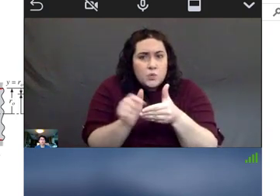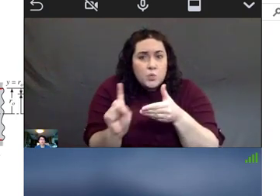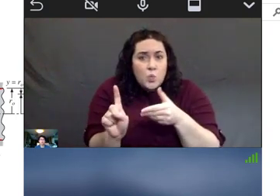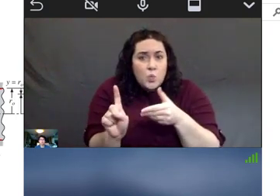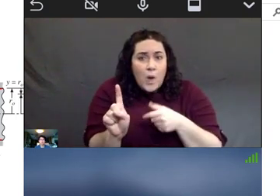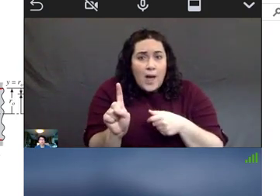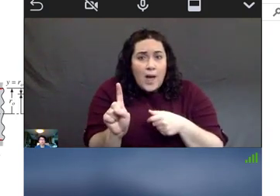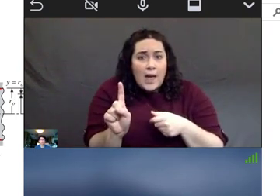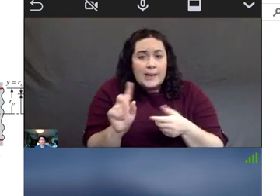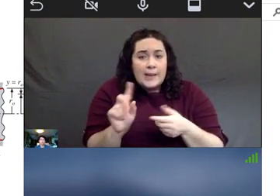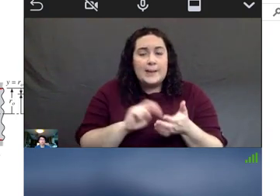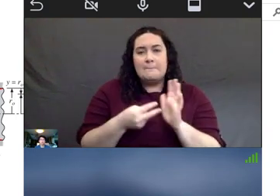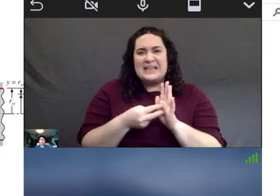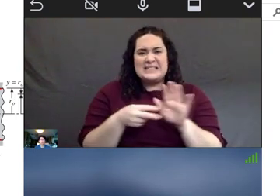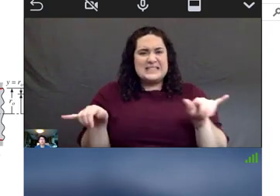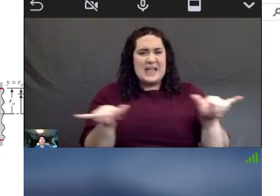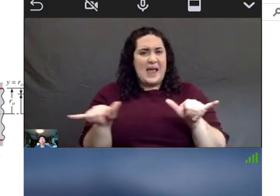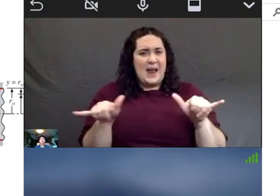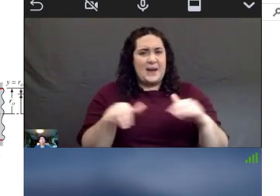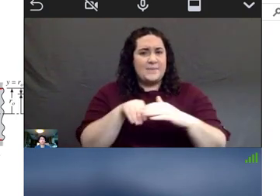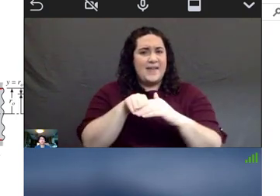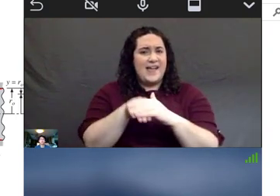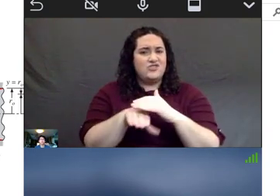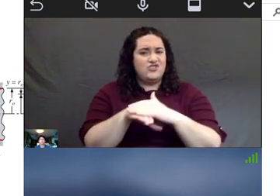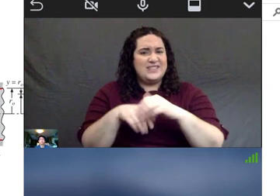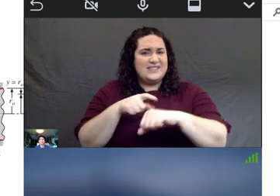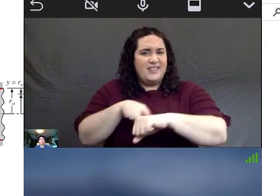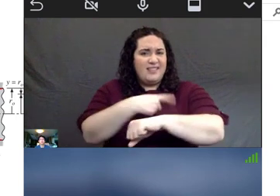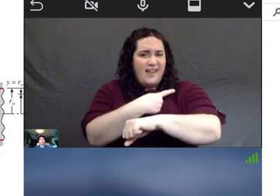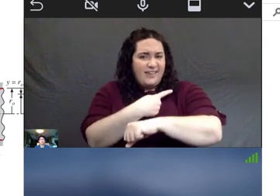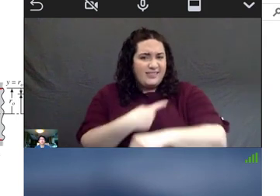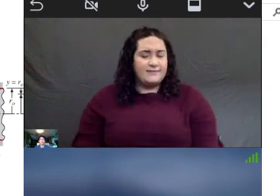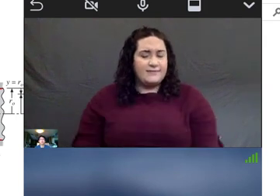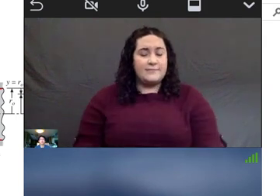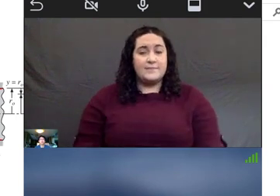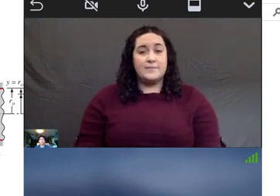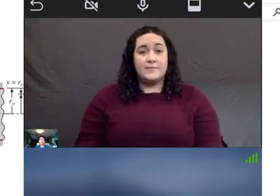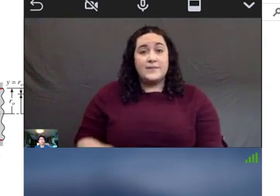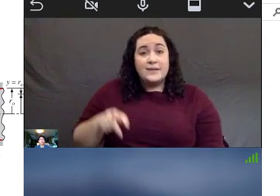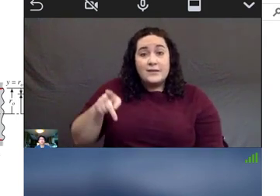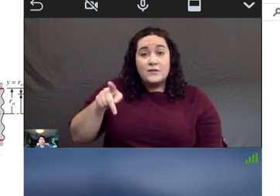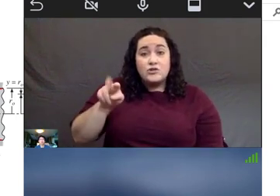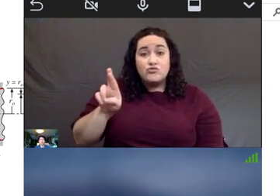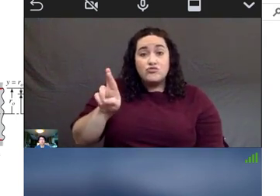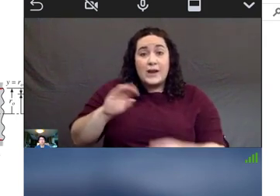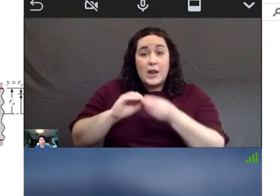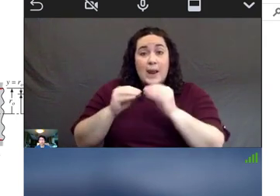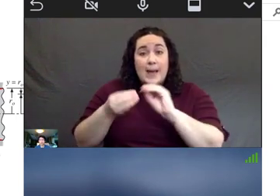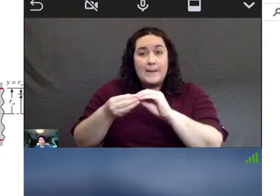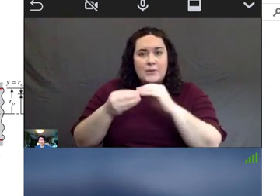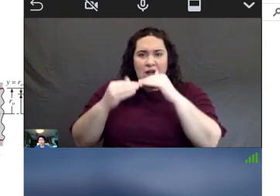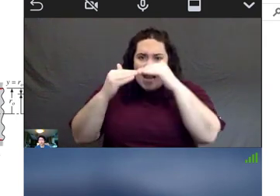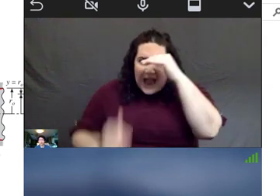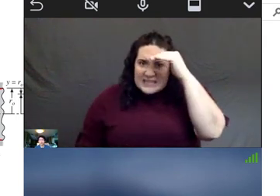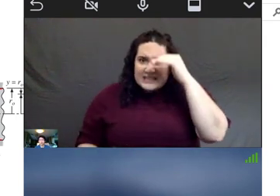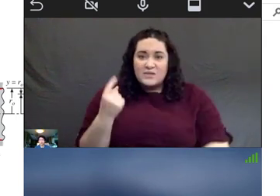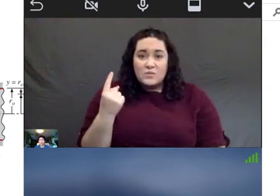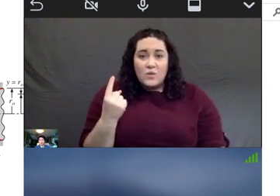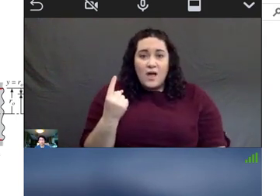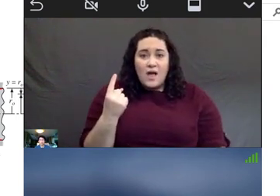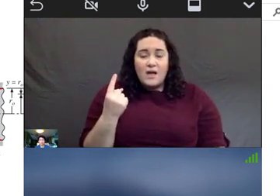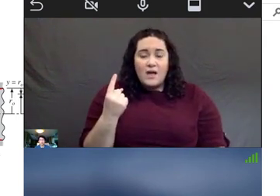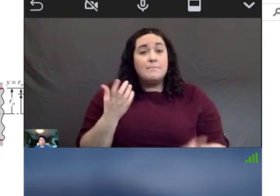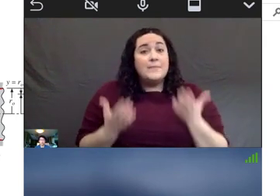And if your Prandtl layer is a Prandtl number is much less than 1, a fluid like mercury, then you'll have a much